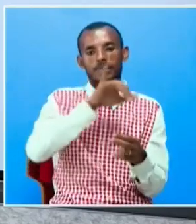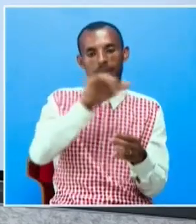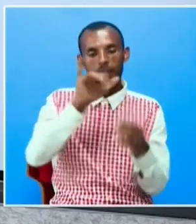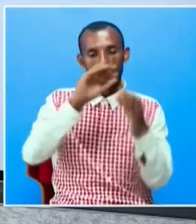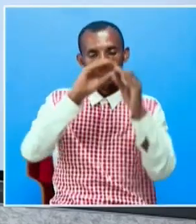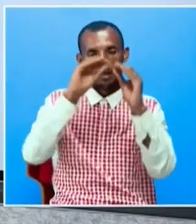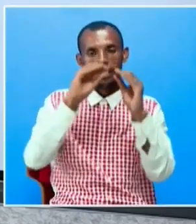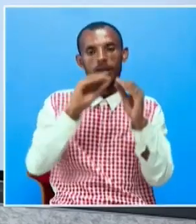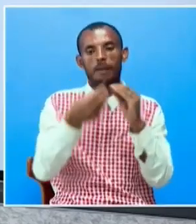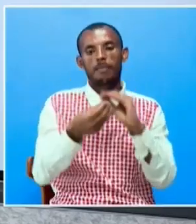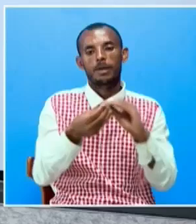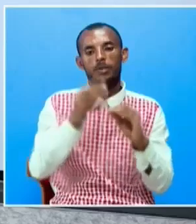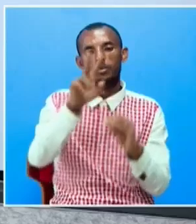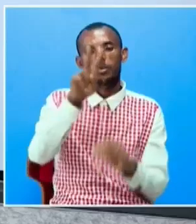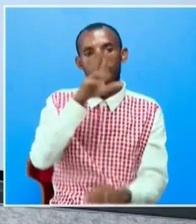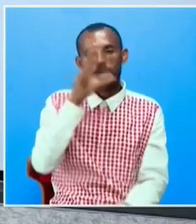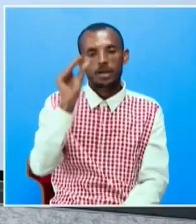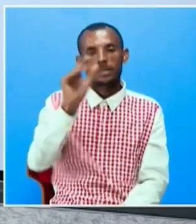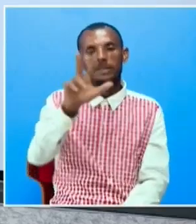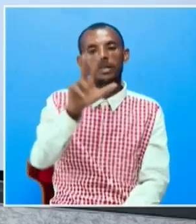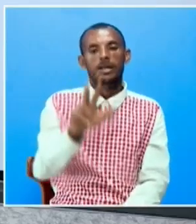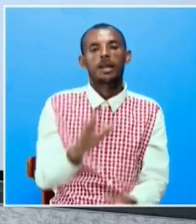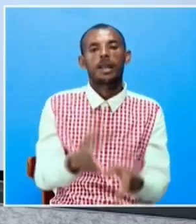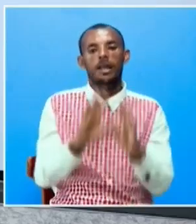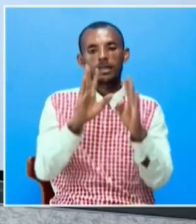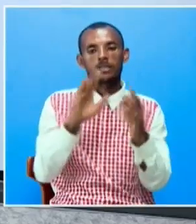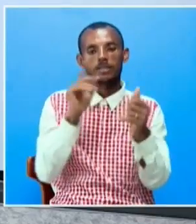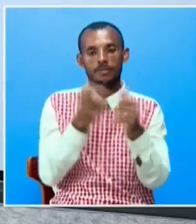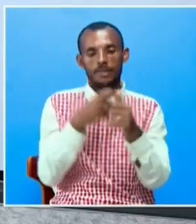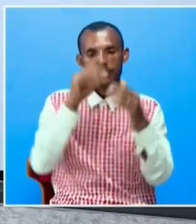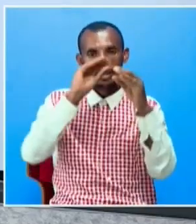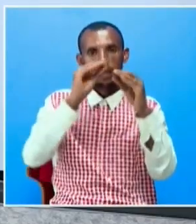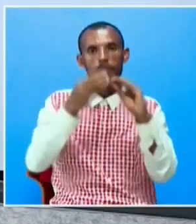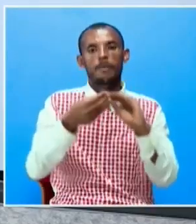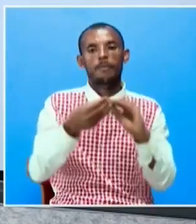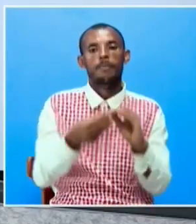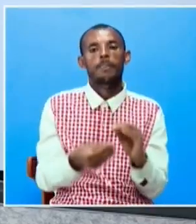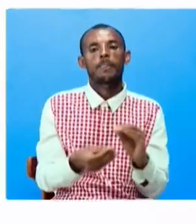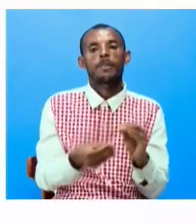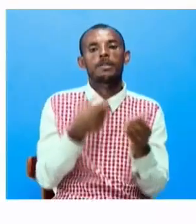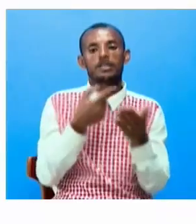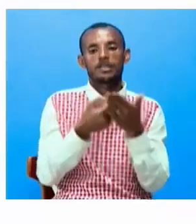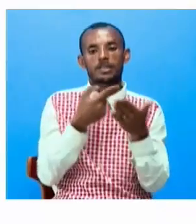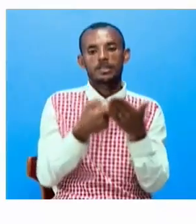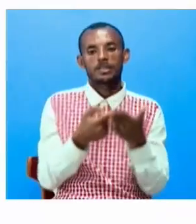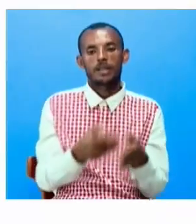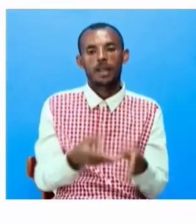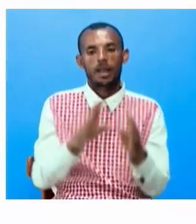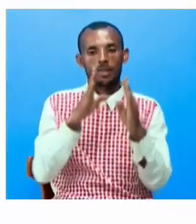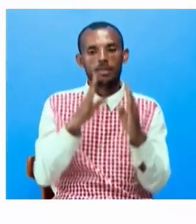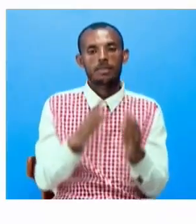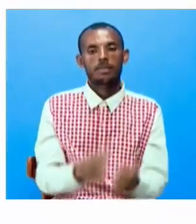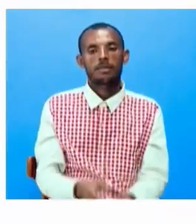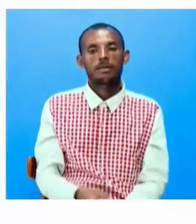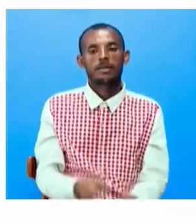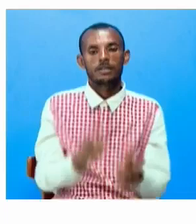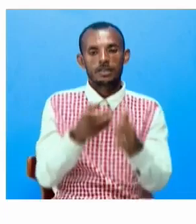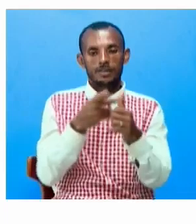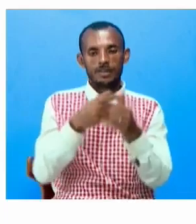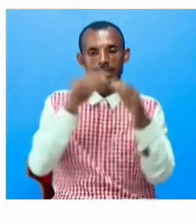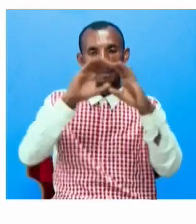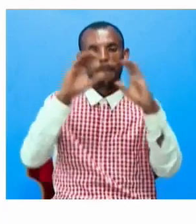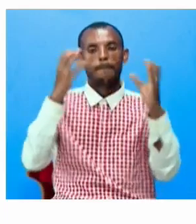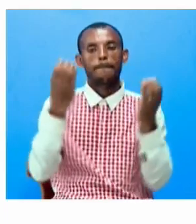both 2 and 3. Therefore, let the first number represents this one. Let the first